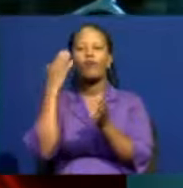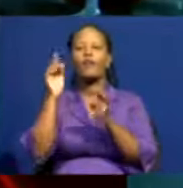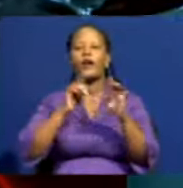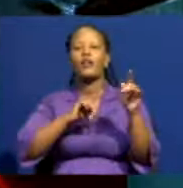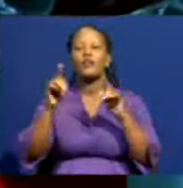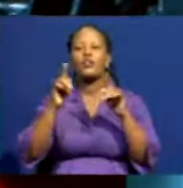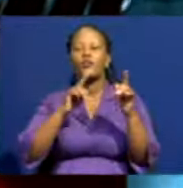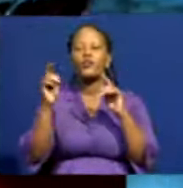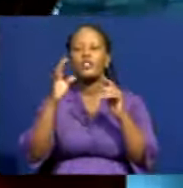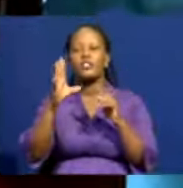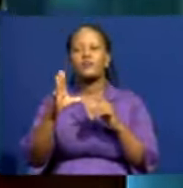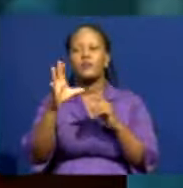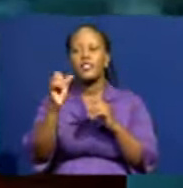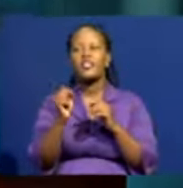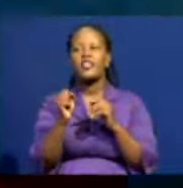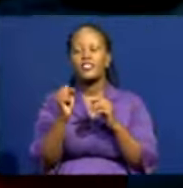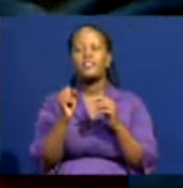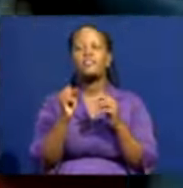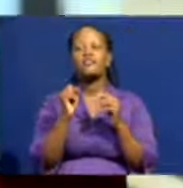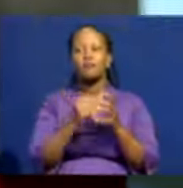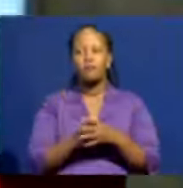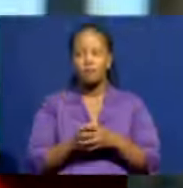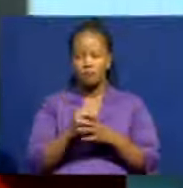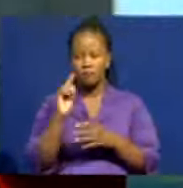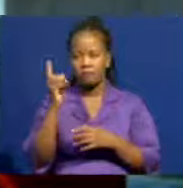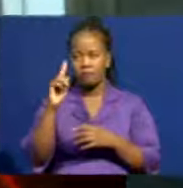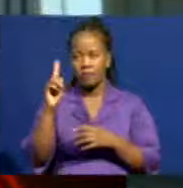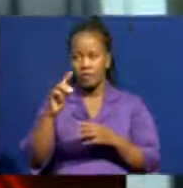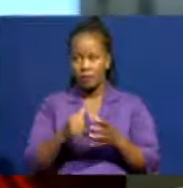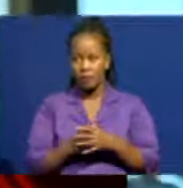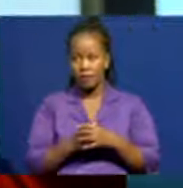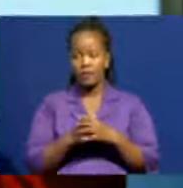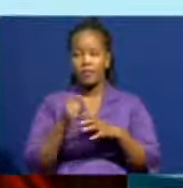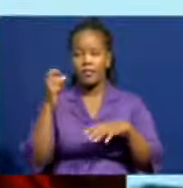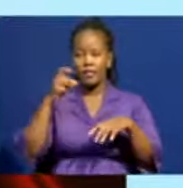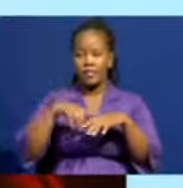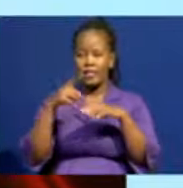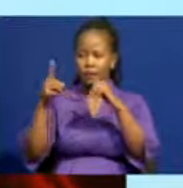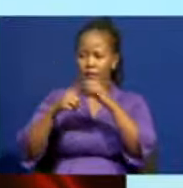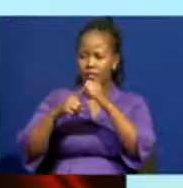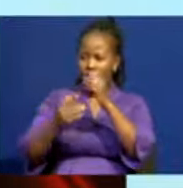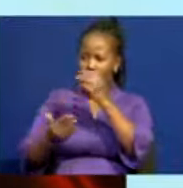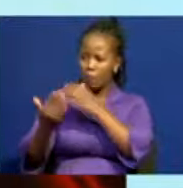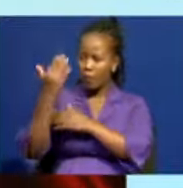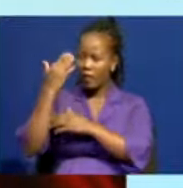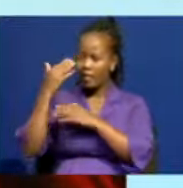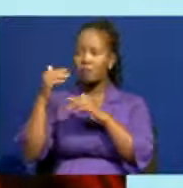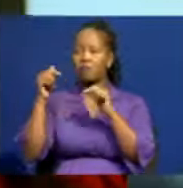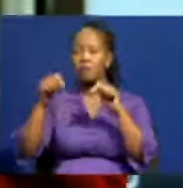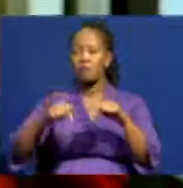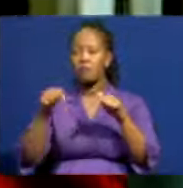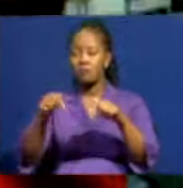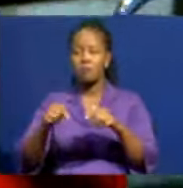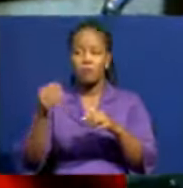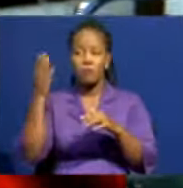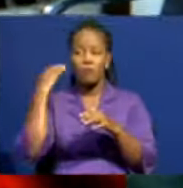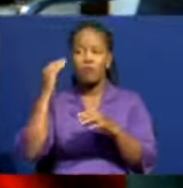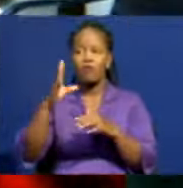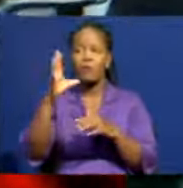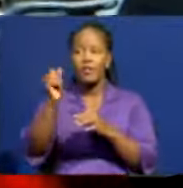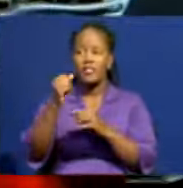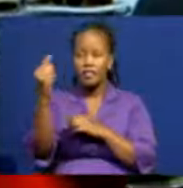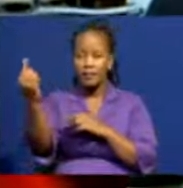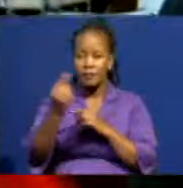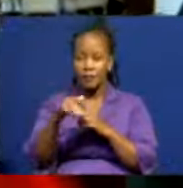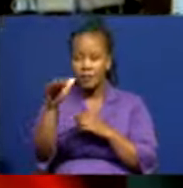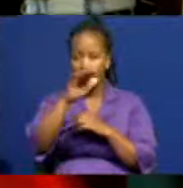Secretary Najib Balala in Nairobi. At exactly 6 a.m. Friday morning, the former CS was brought into the